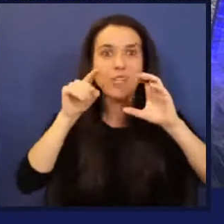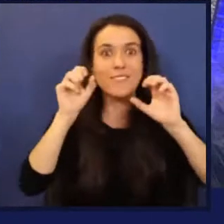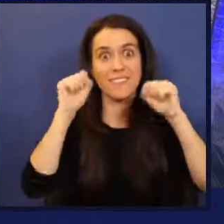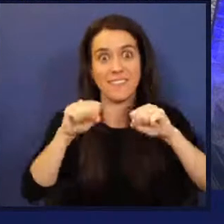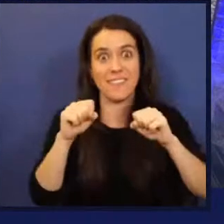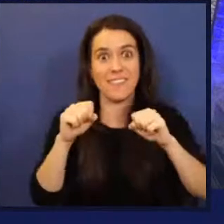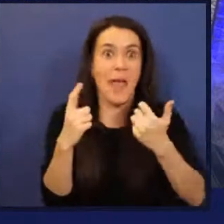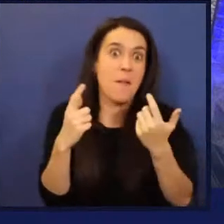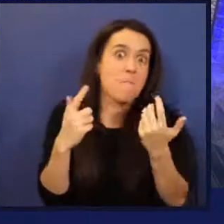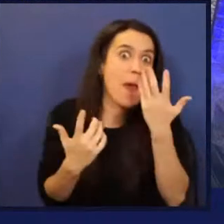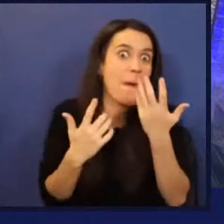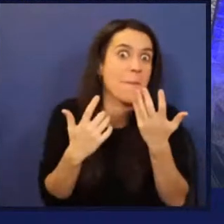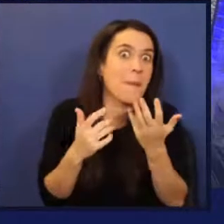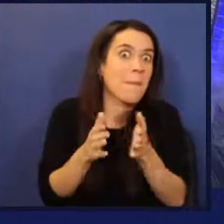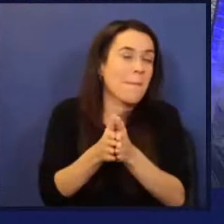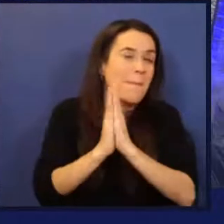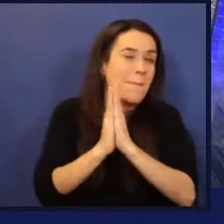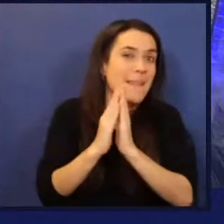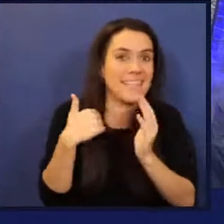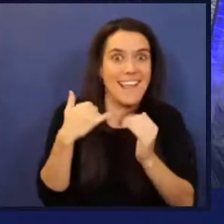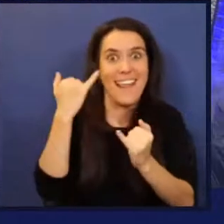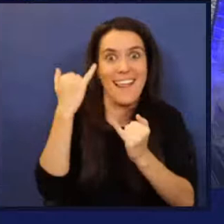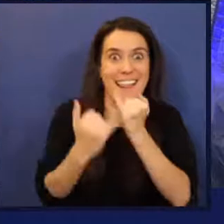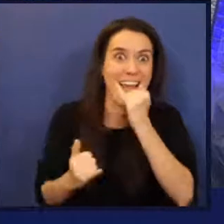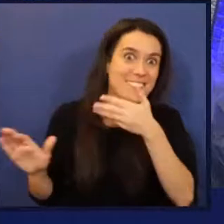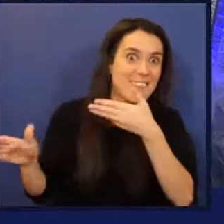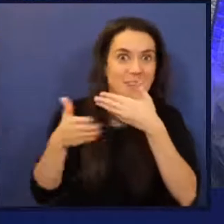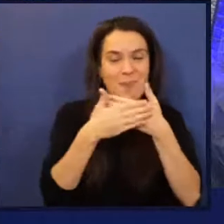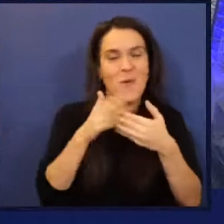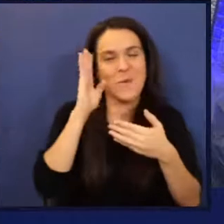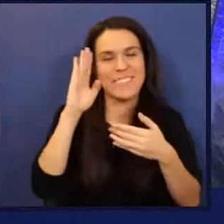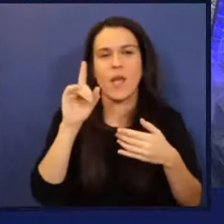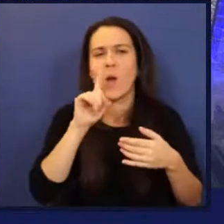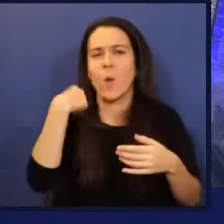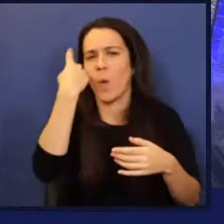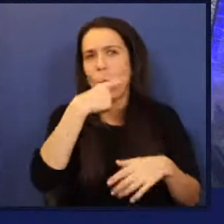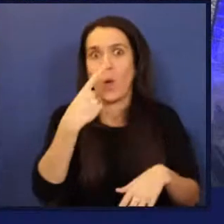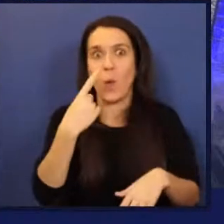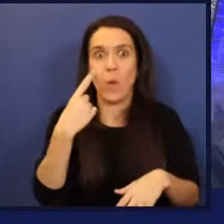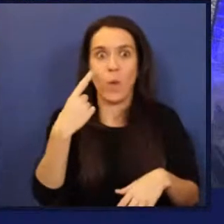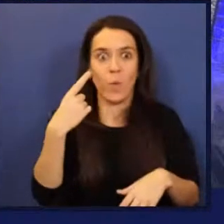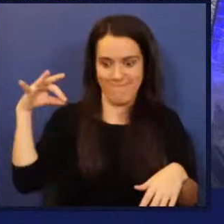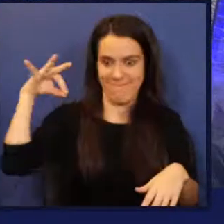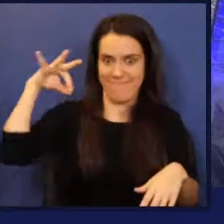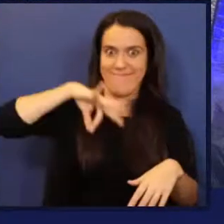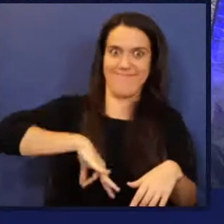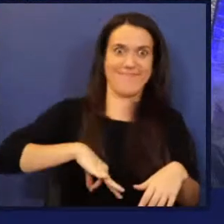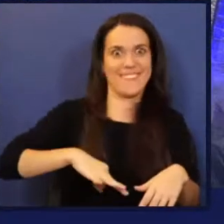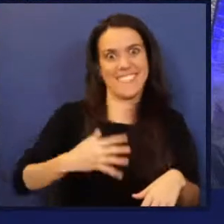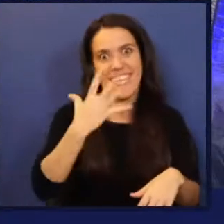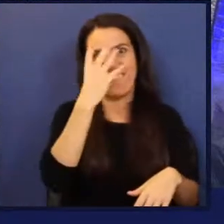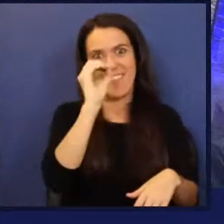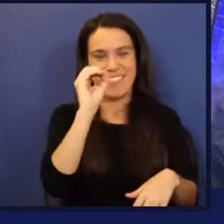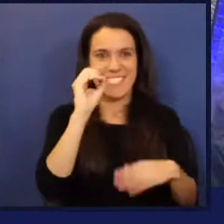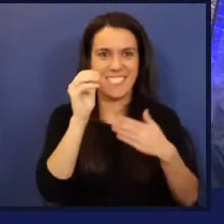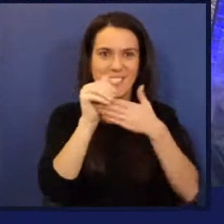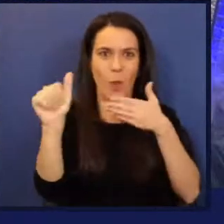and we'll announce the winner at the end of the show. So that's good to know. Yeah, take it away, Fergus.